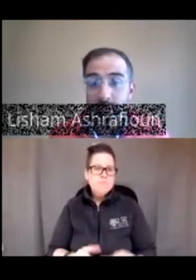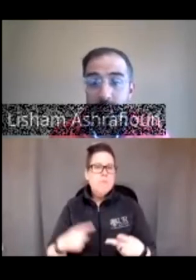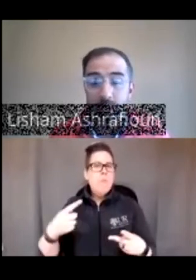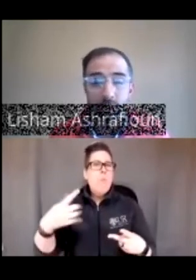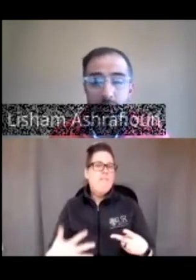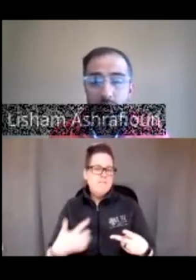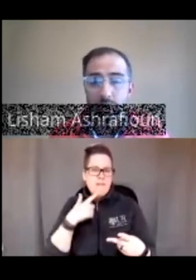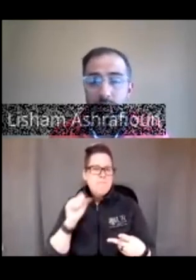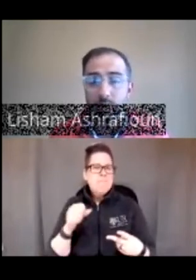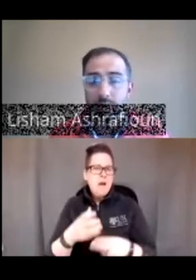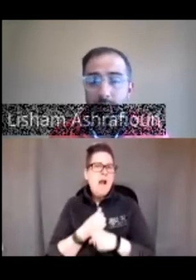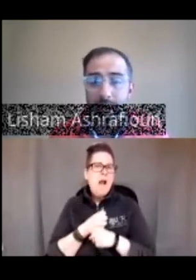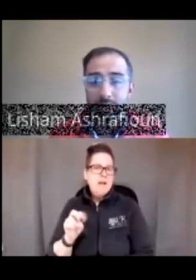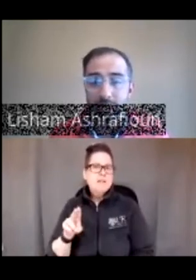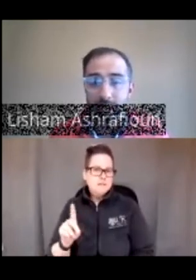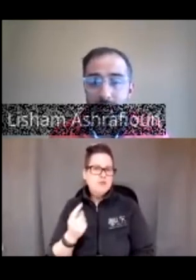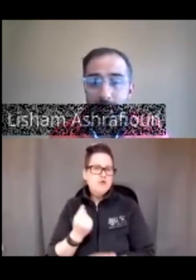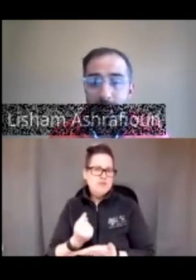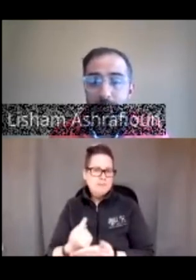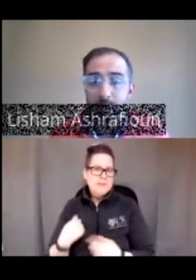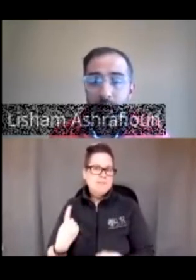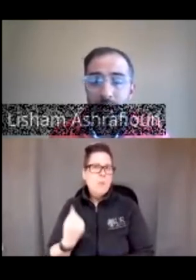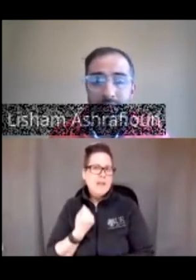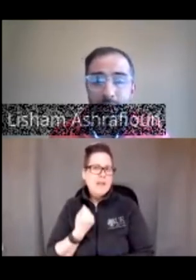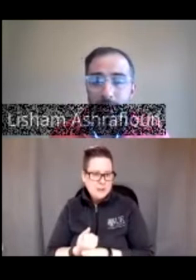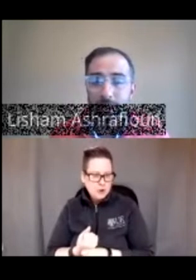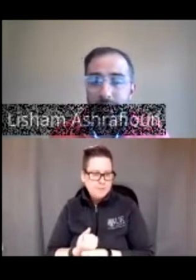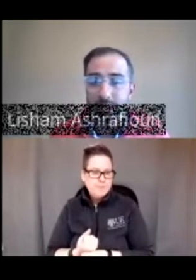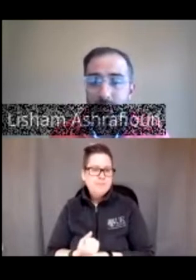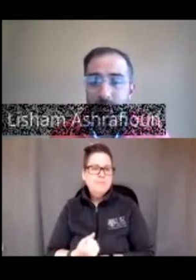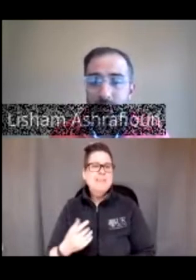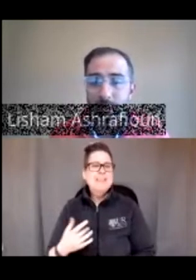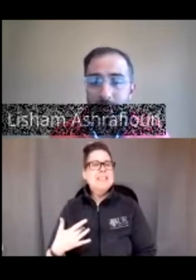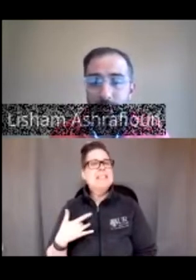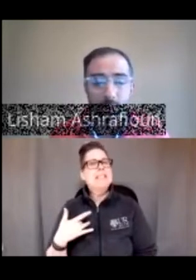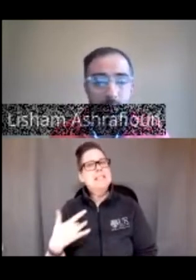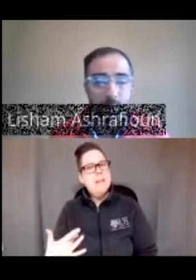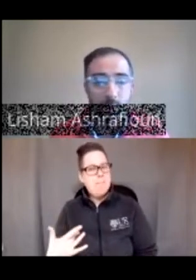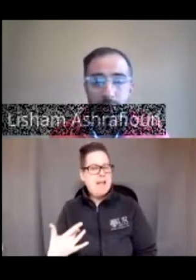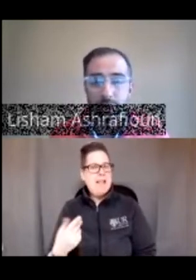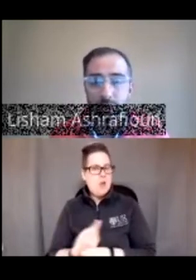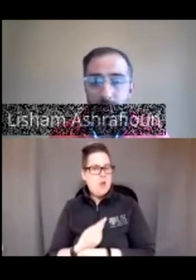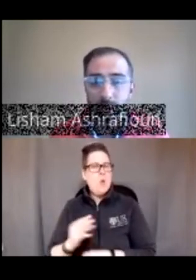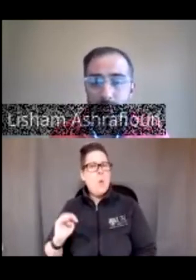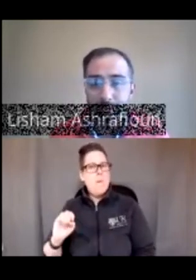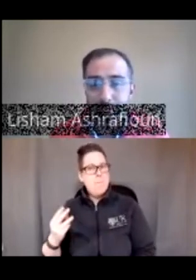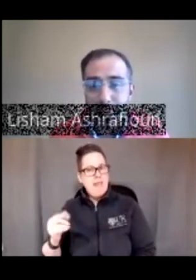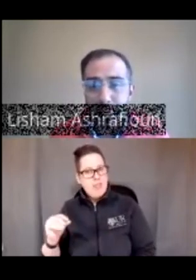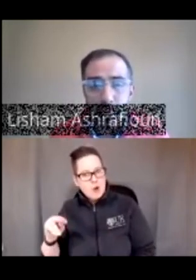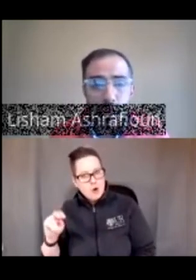received substance use disorder treatment within the past year. And typically this is methadone or buprenorphine